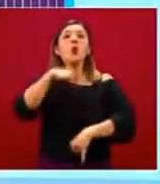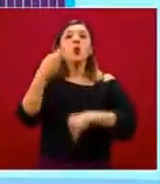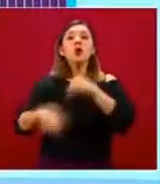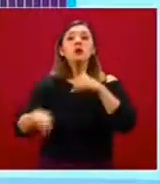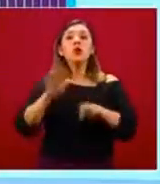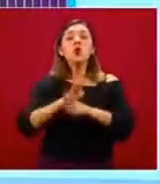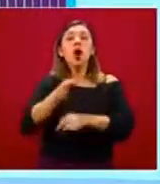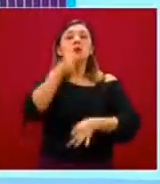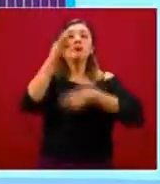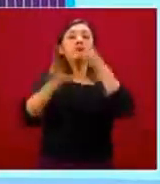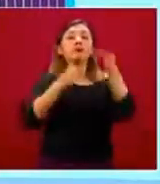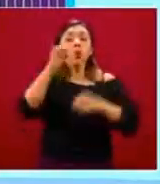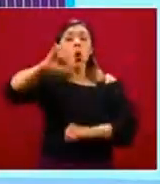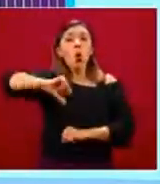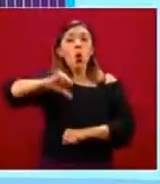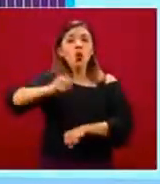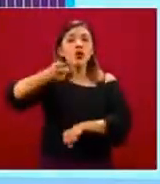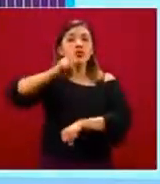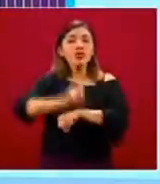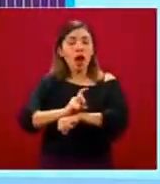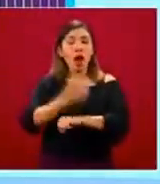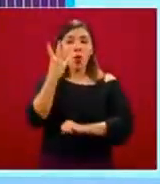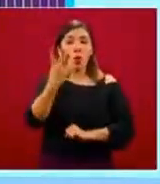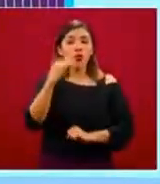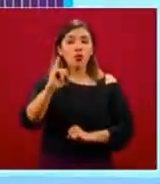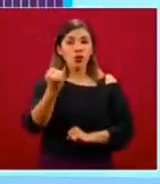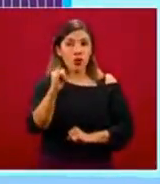we were expecting with an epidemic like this.